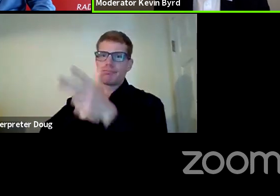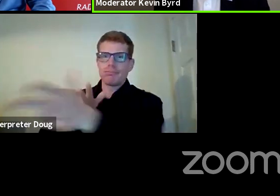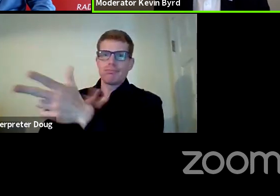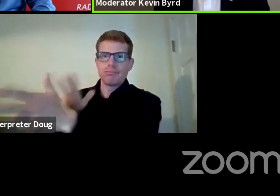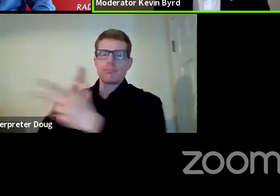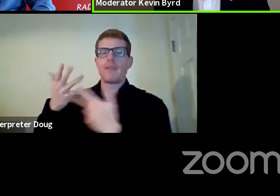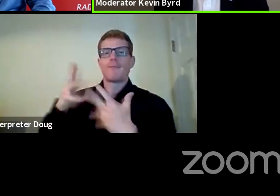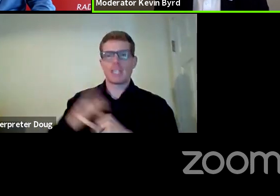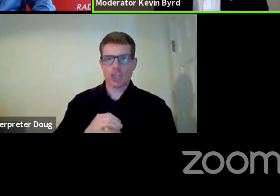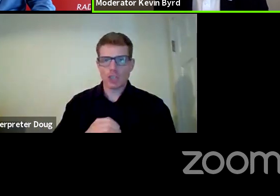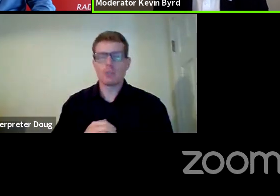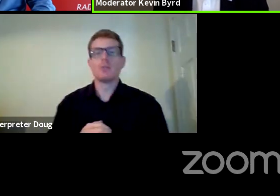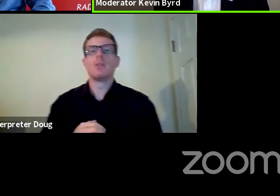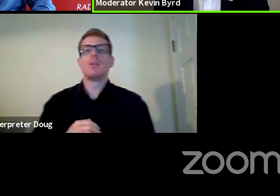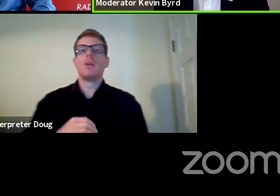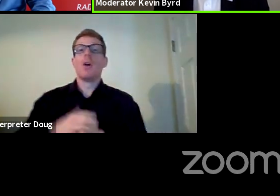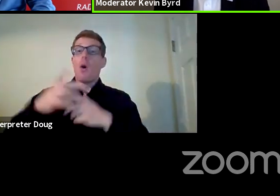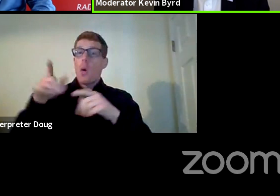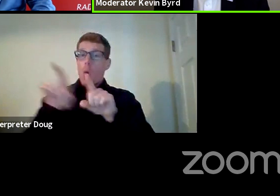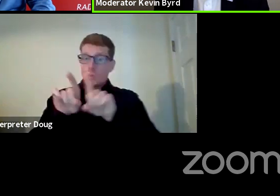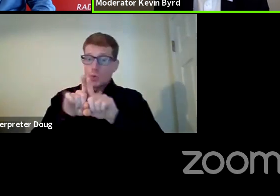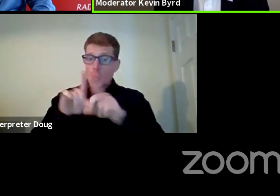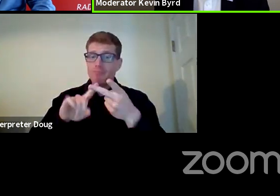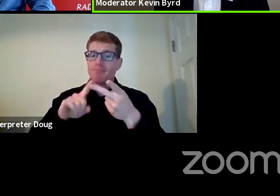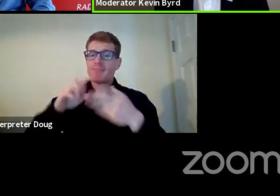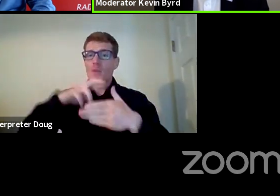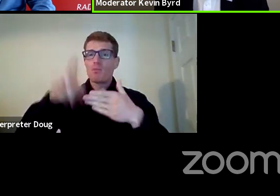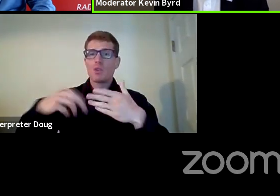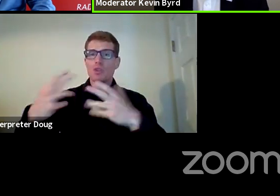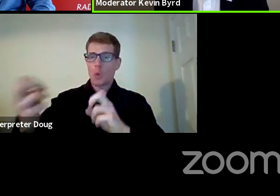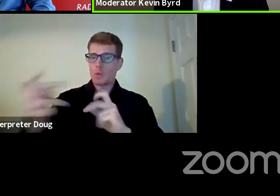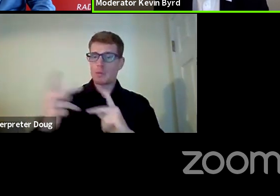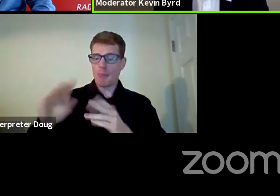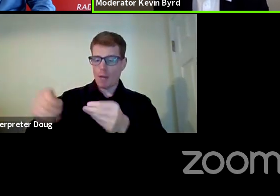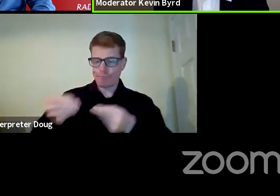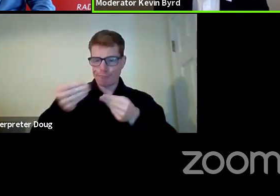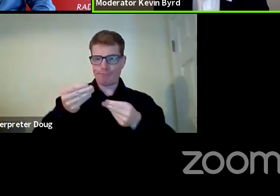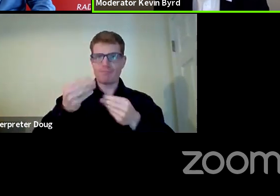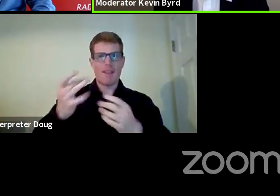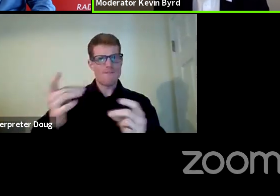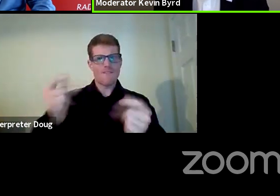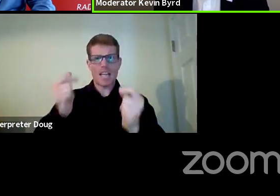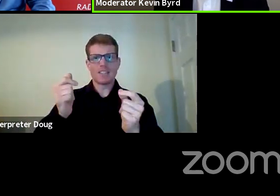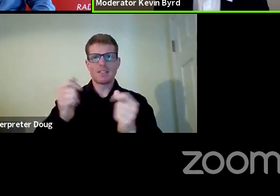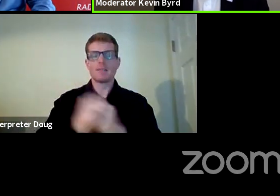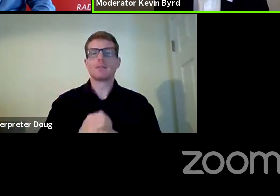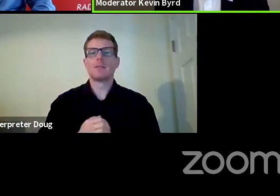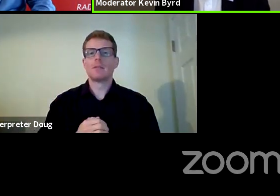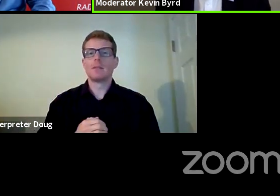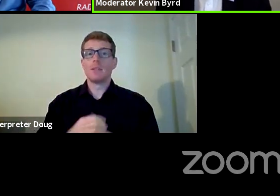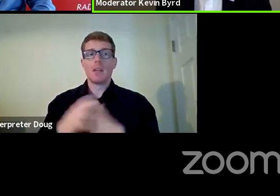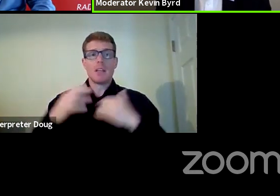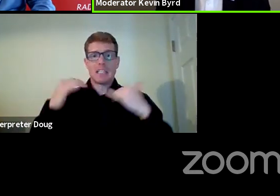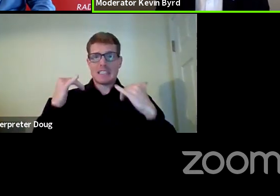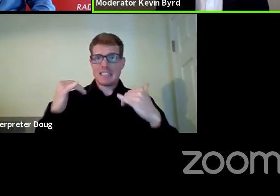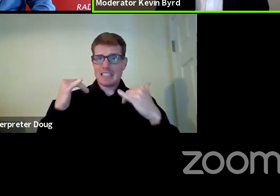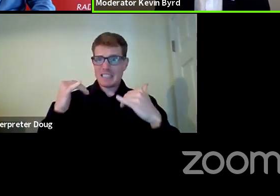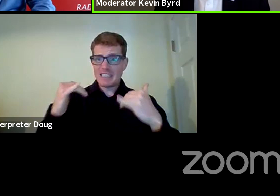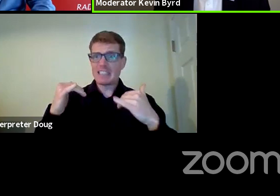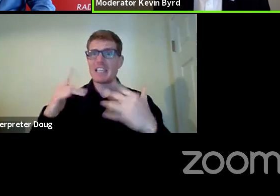information, a result of which is this six-week series of virtual interactive town halls with our sixth one